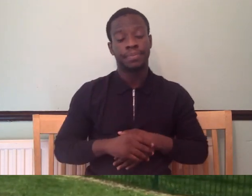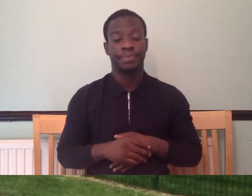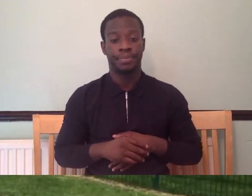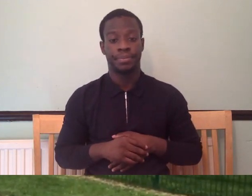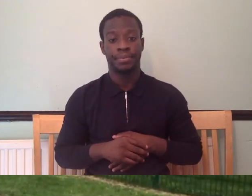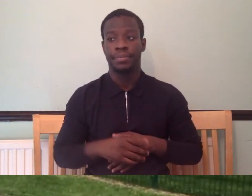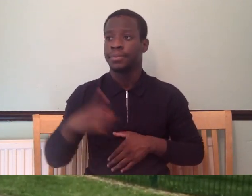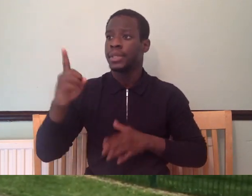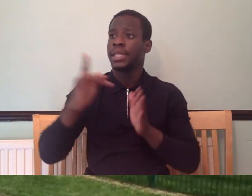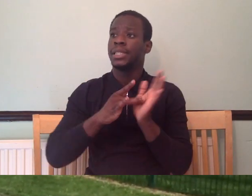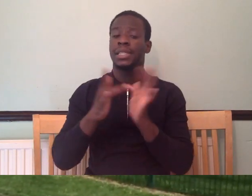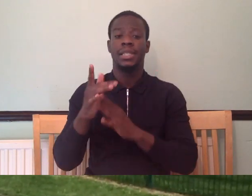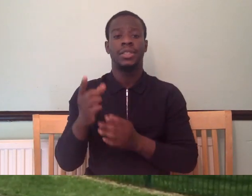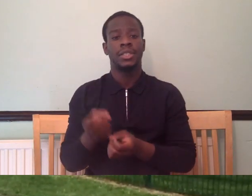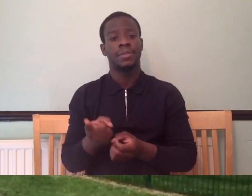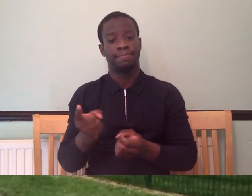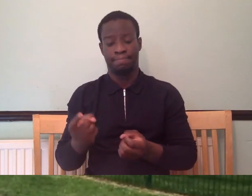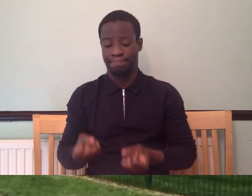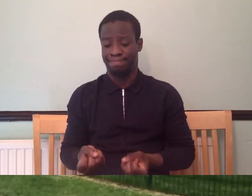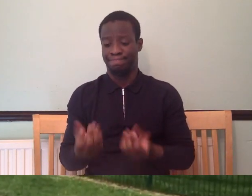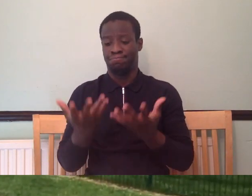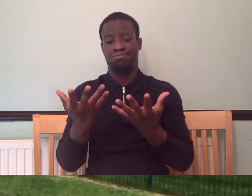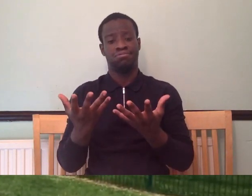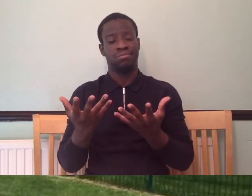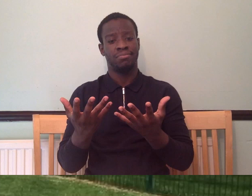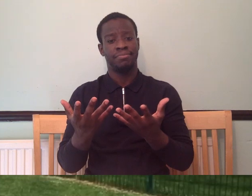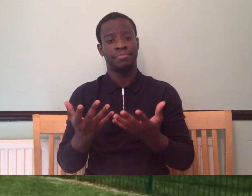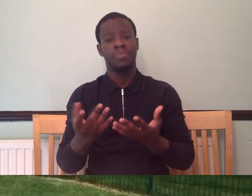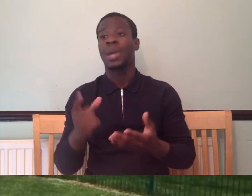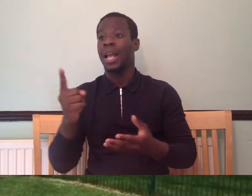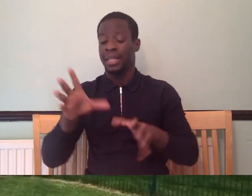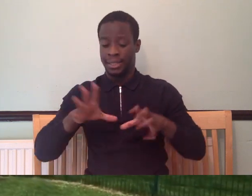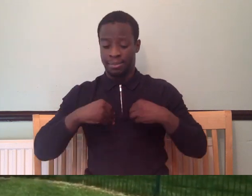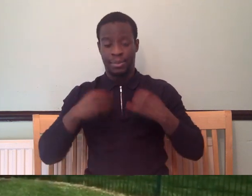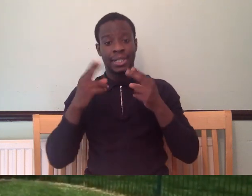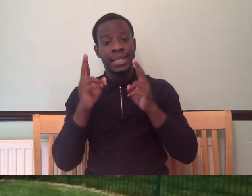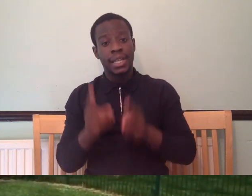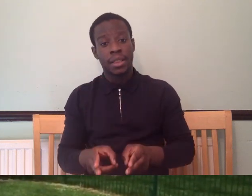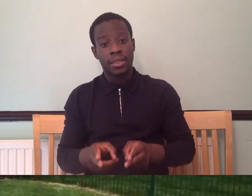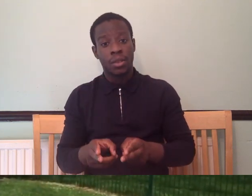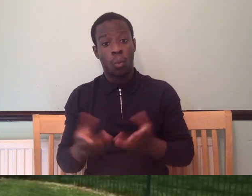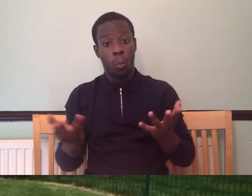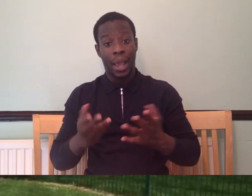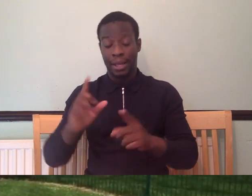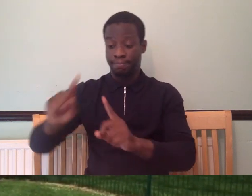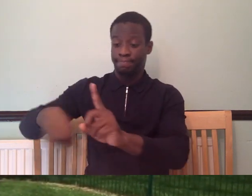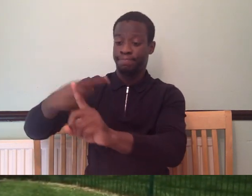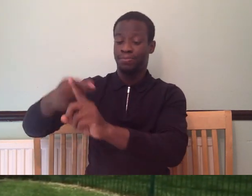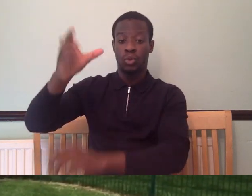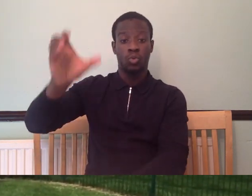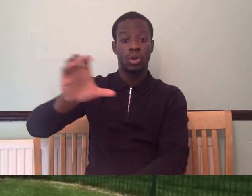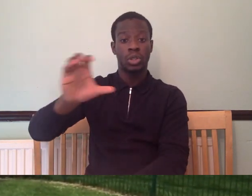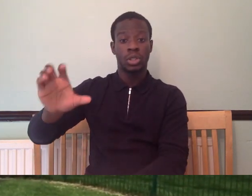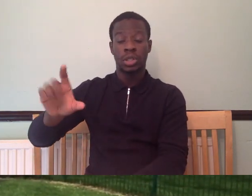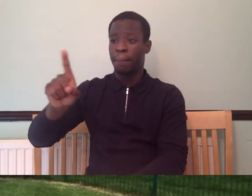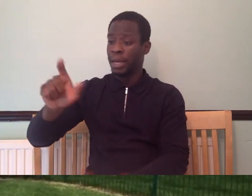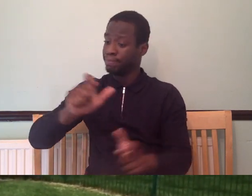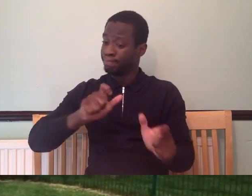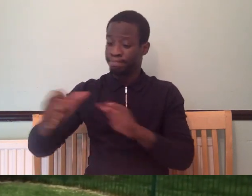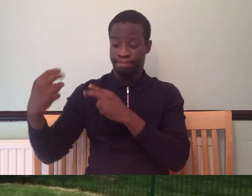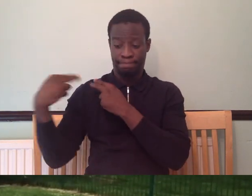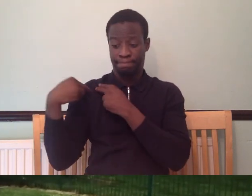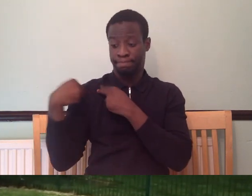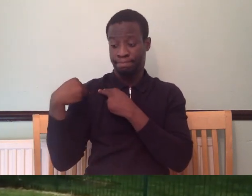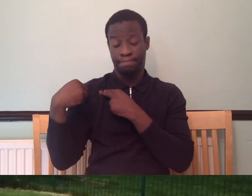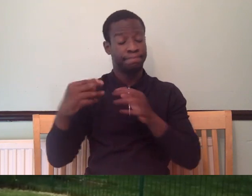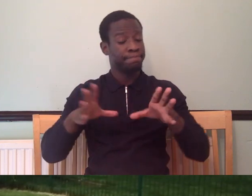Jesus suffered death on the cross, but he accepted the shame of the cross as if it were nothing.